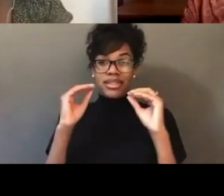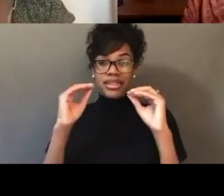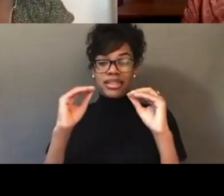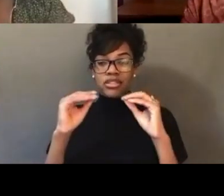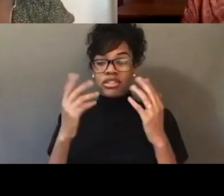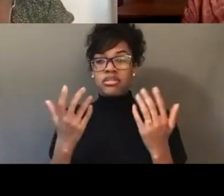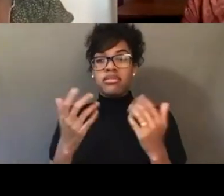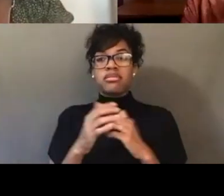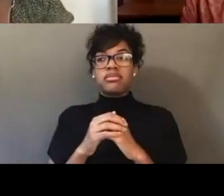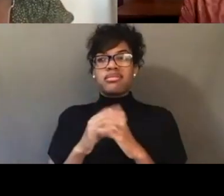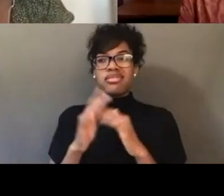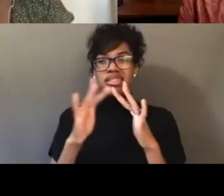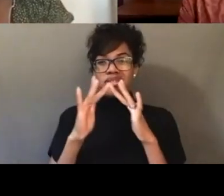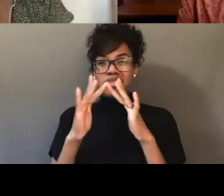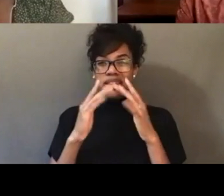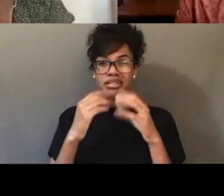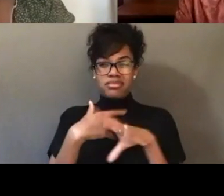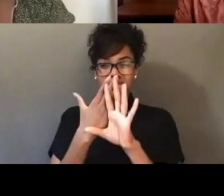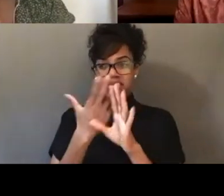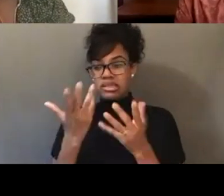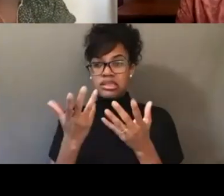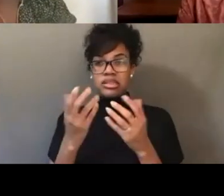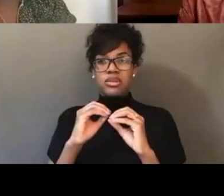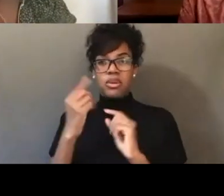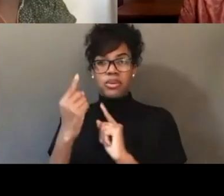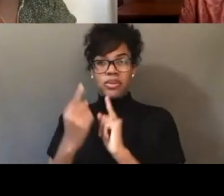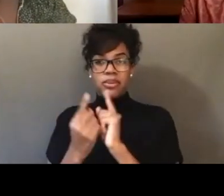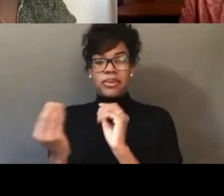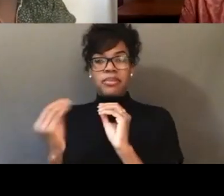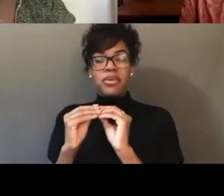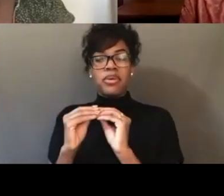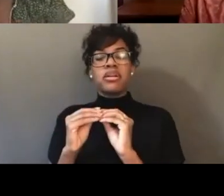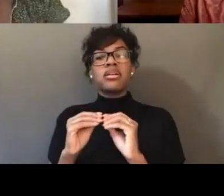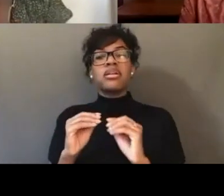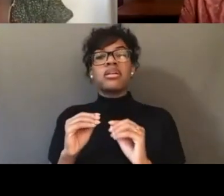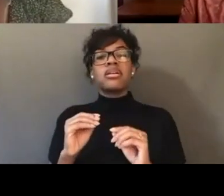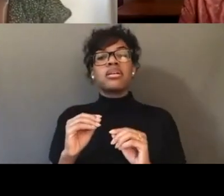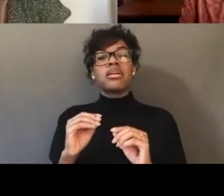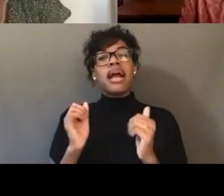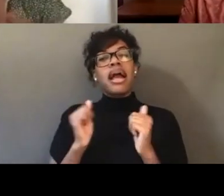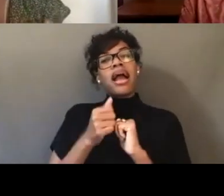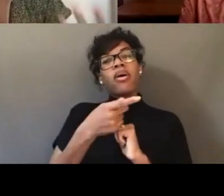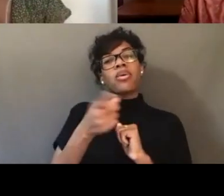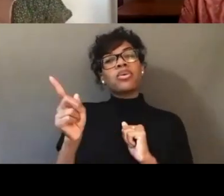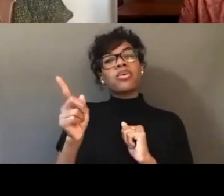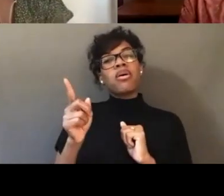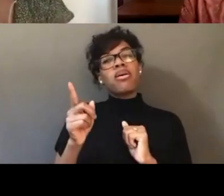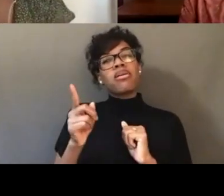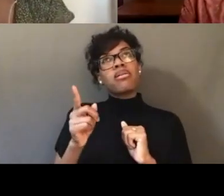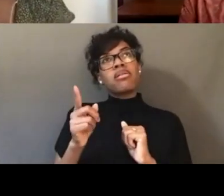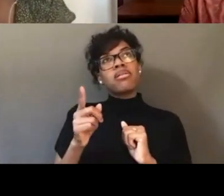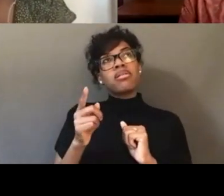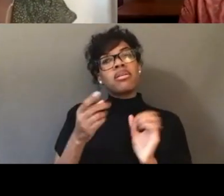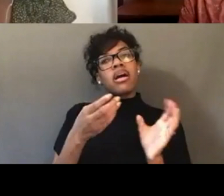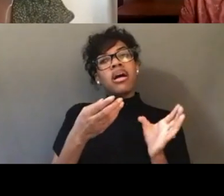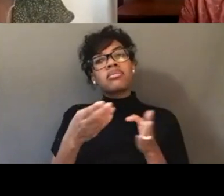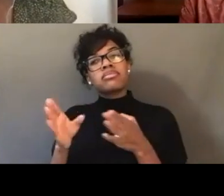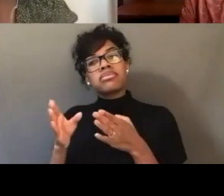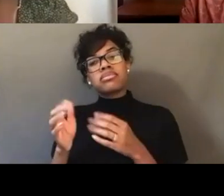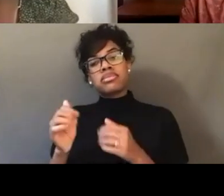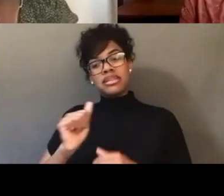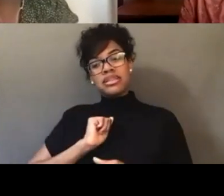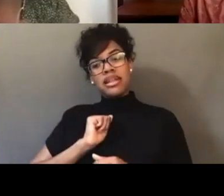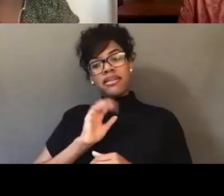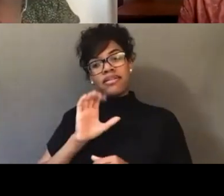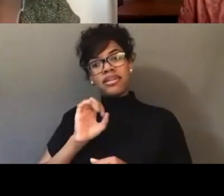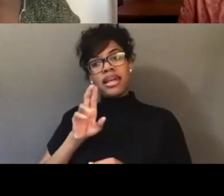have highlighted for us to lean into radical self-love and collective care to sustain ourselves in this work.